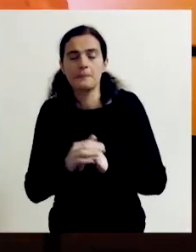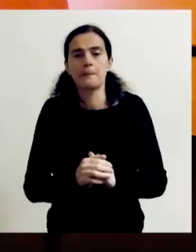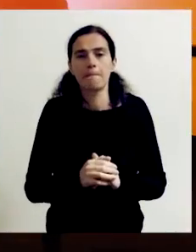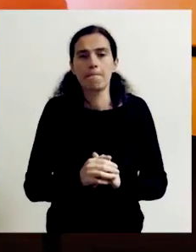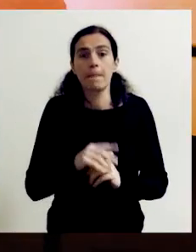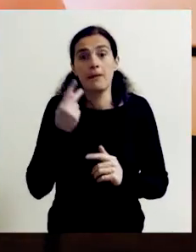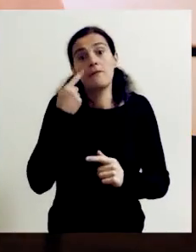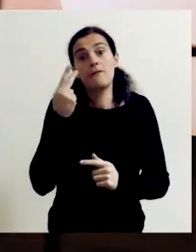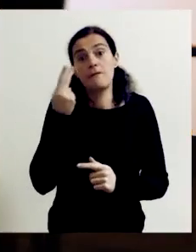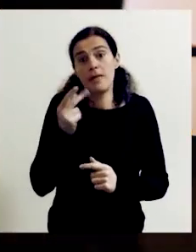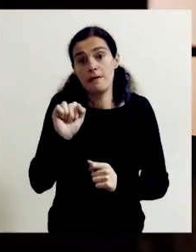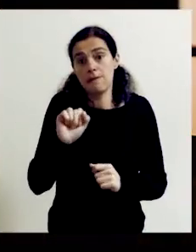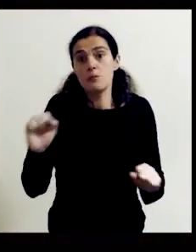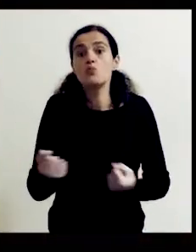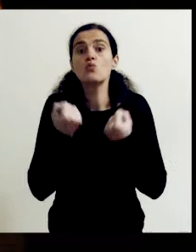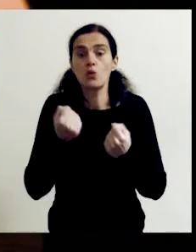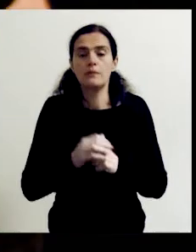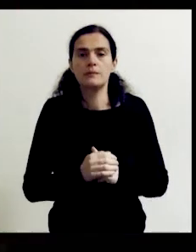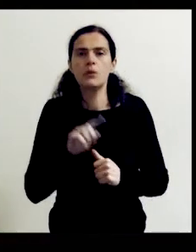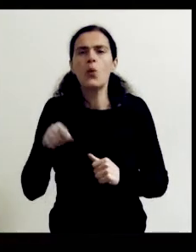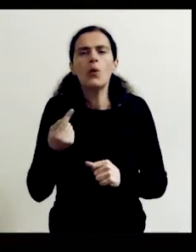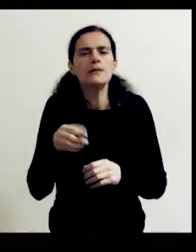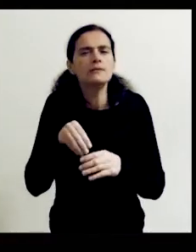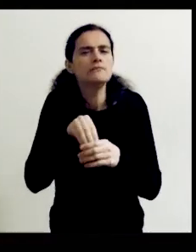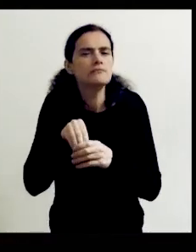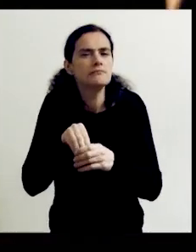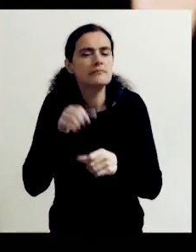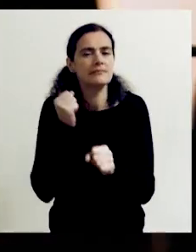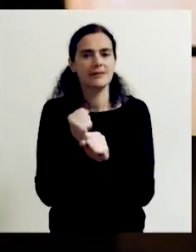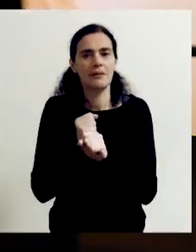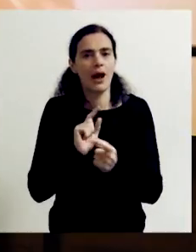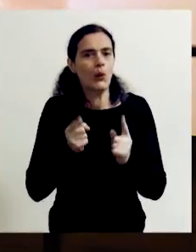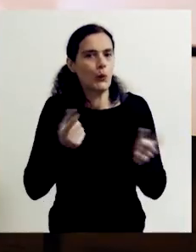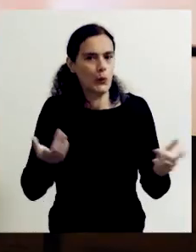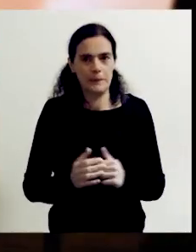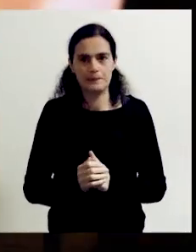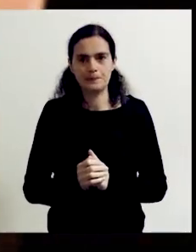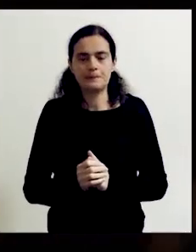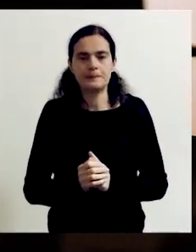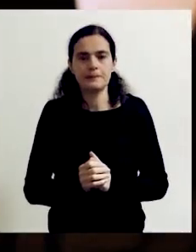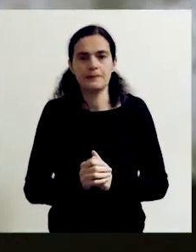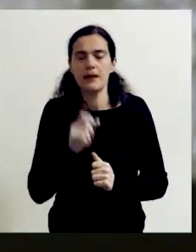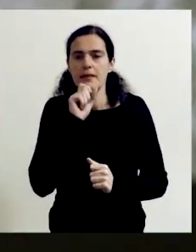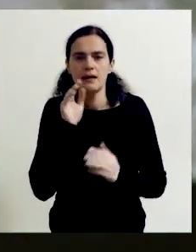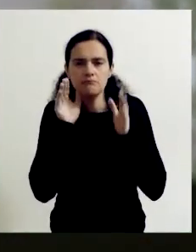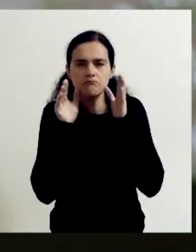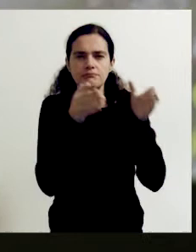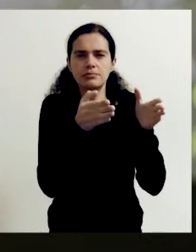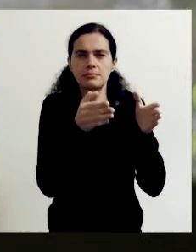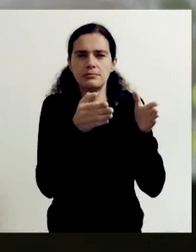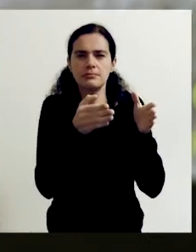cave and save their life. It's another aspect of this work that